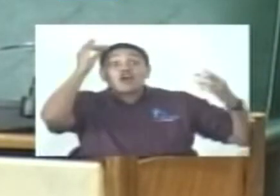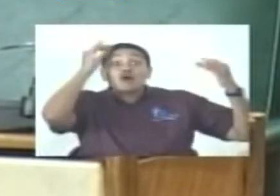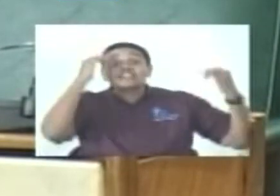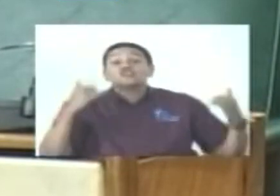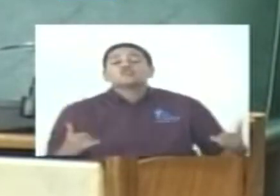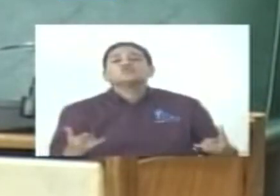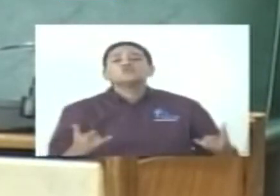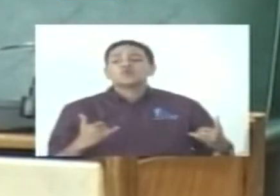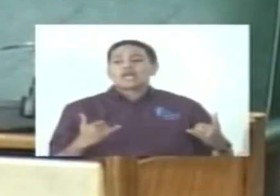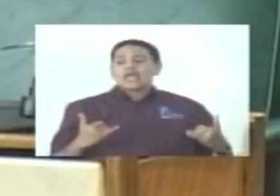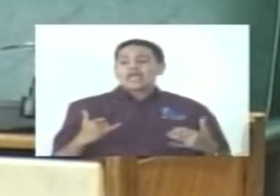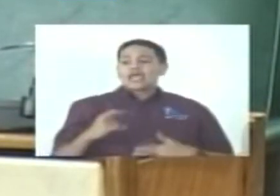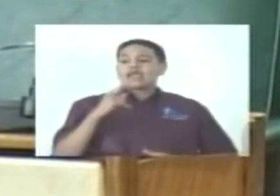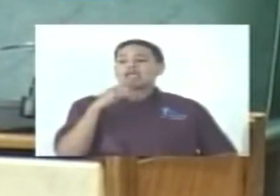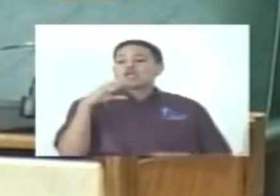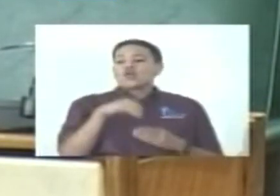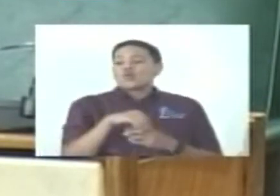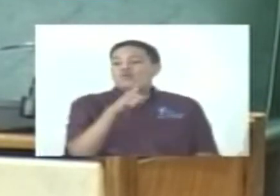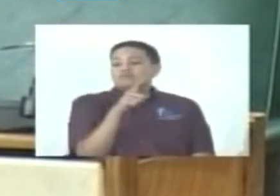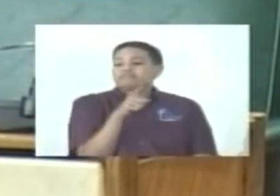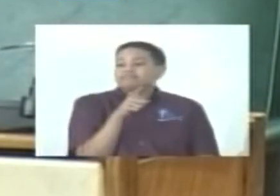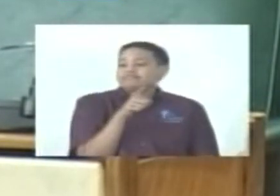today, include